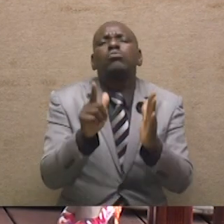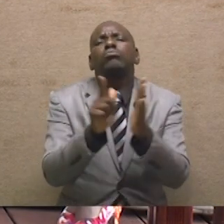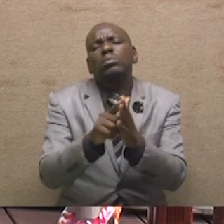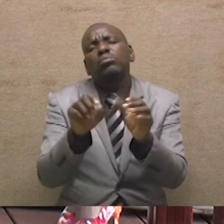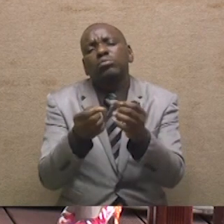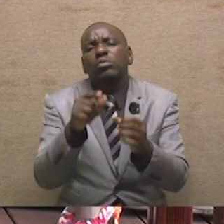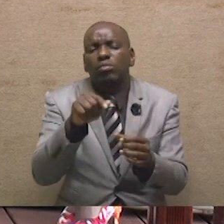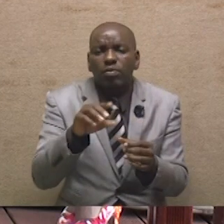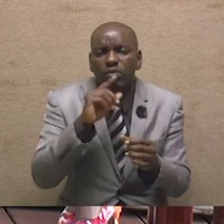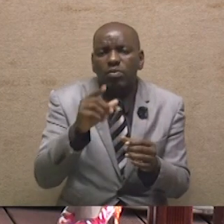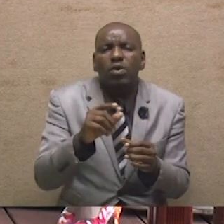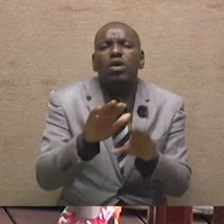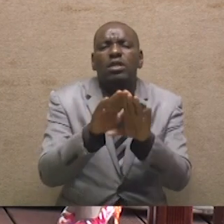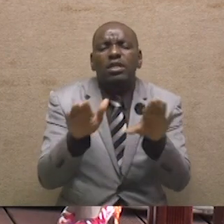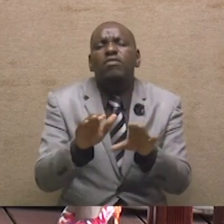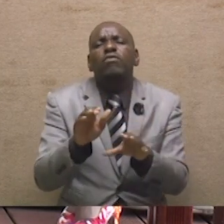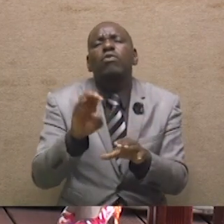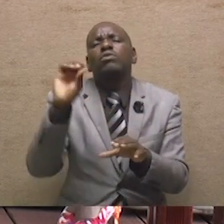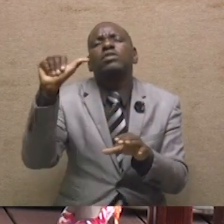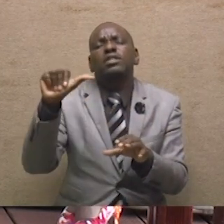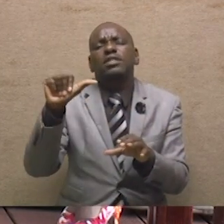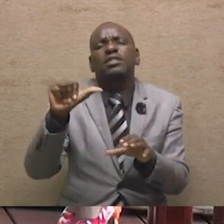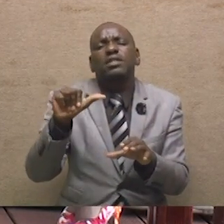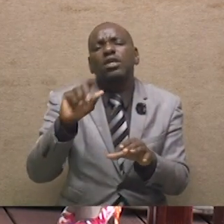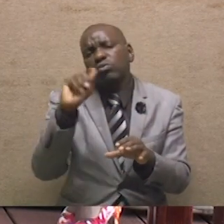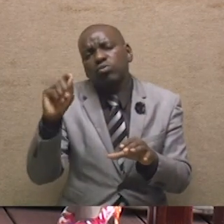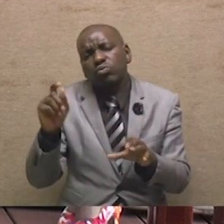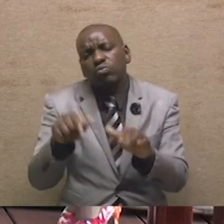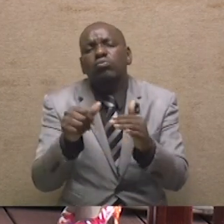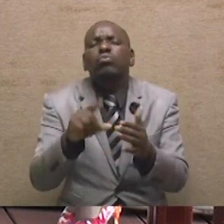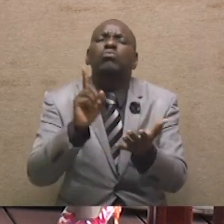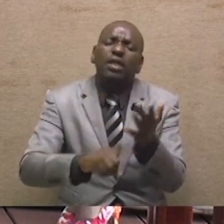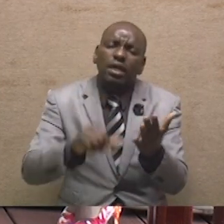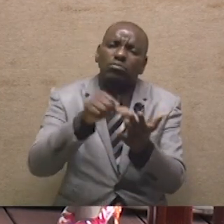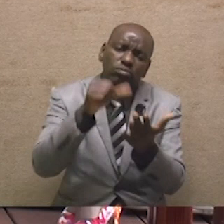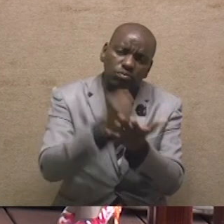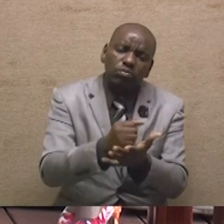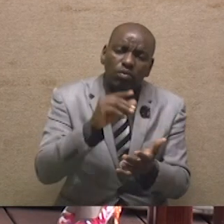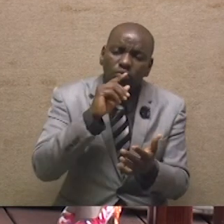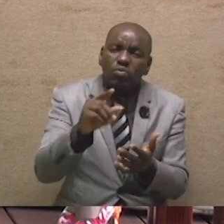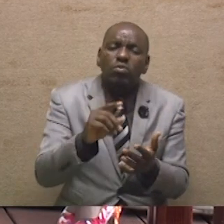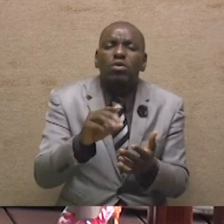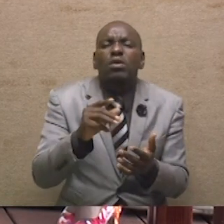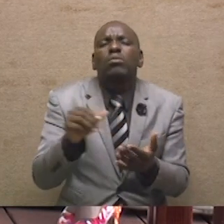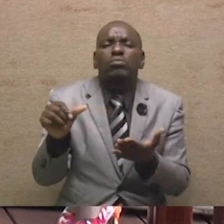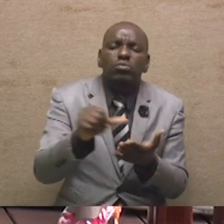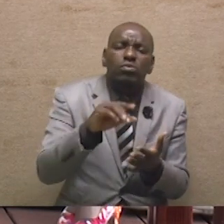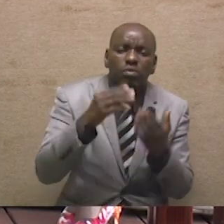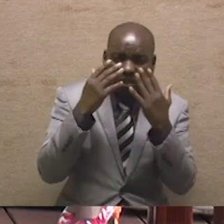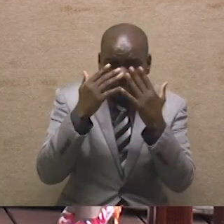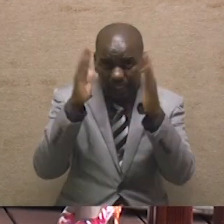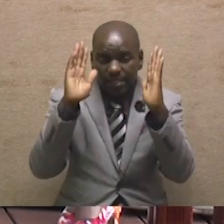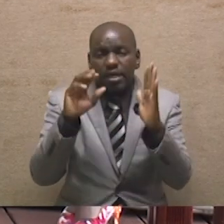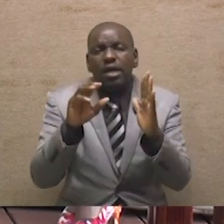brought it clear to say it is a criminal offense of level 6 for you to operate a school without registering. And they